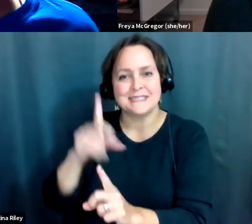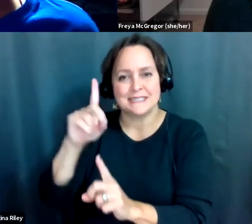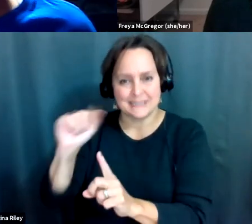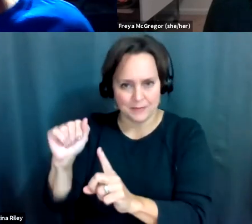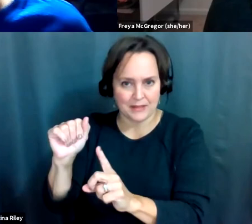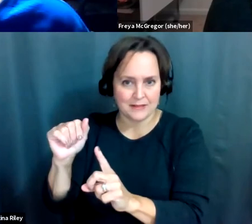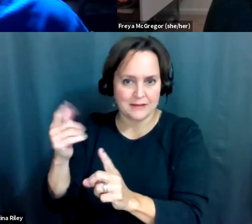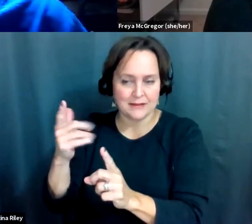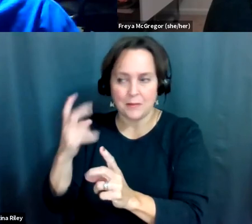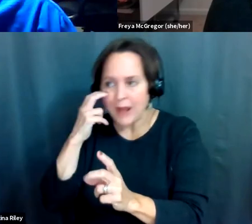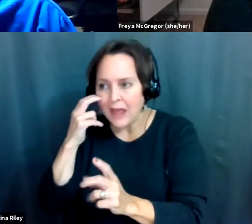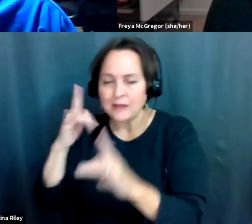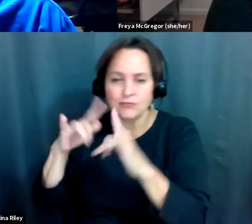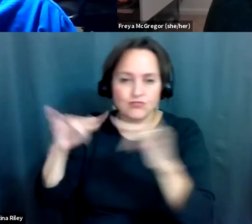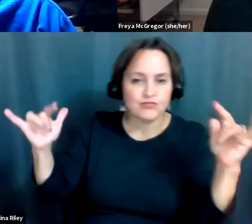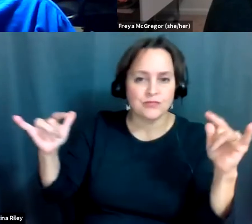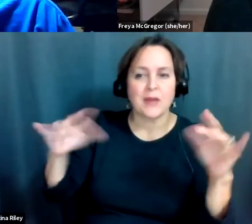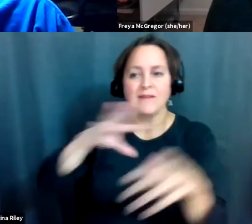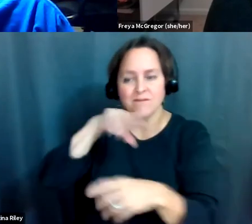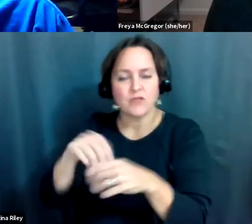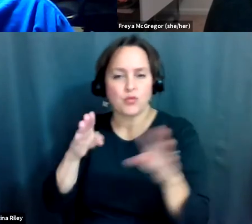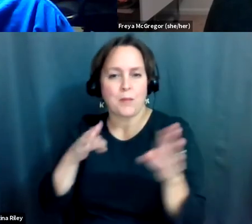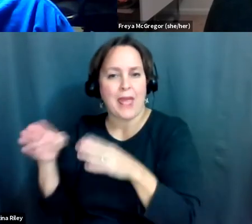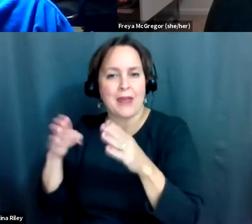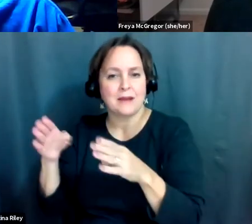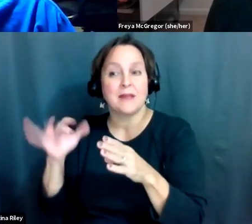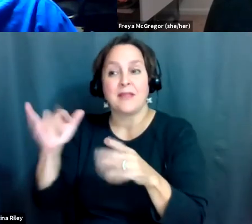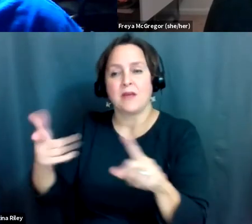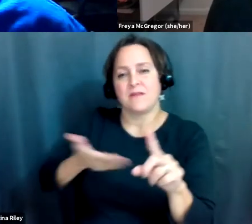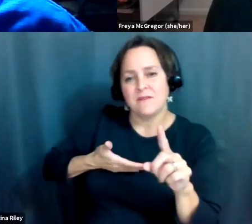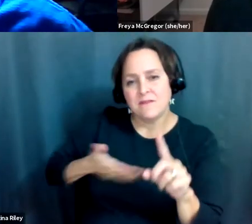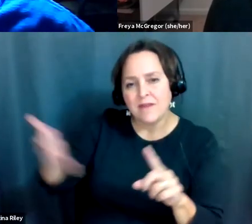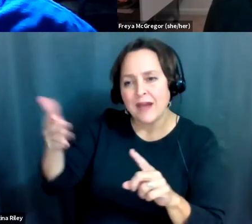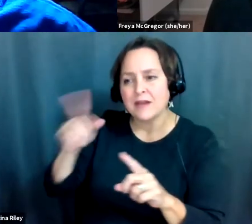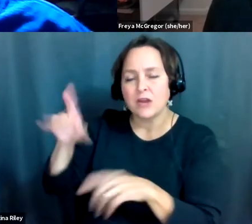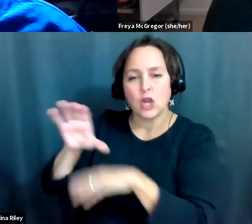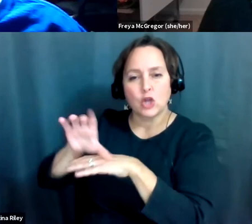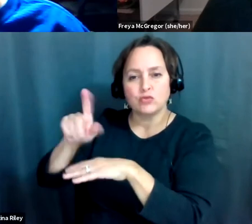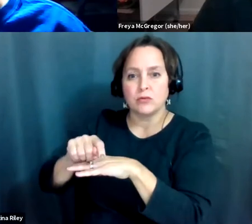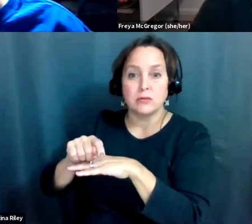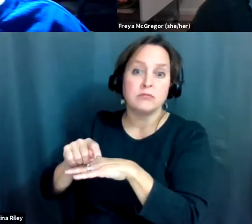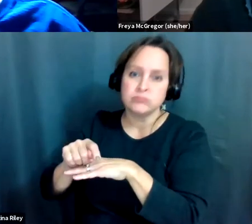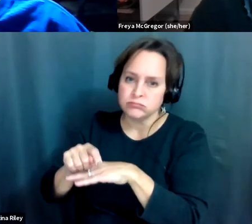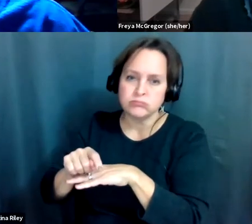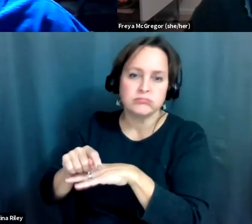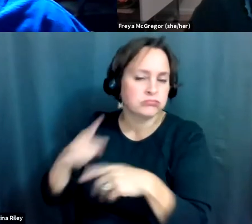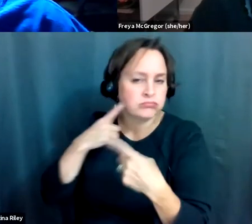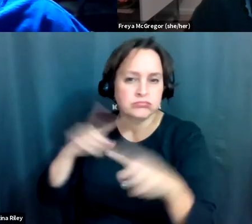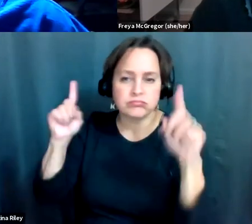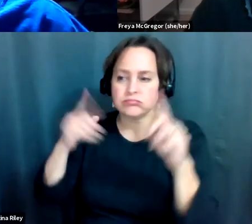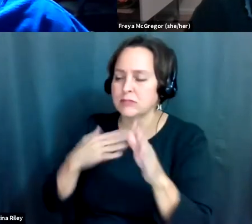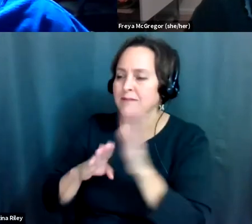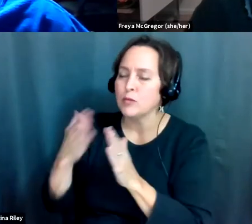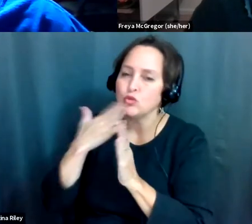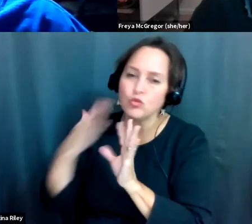of it. So they invited me to become a consultant with them and it worked out really well. And I, I developed a good relationship